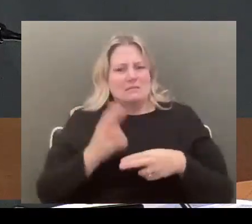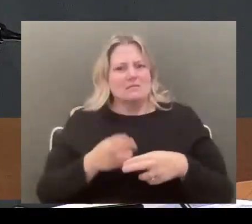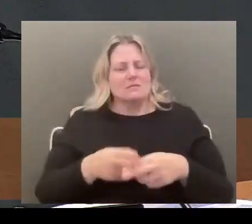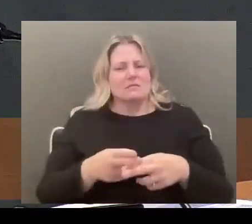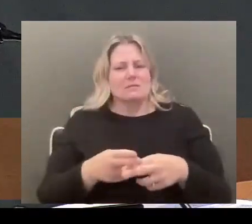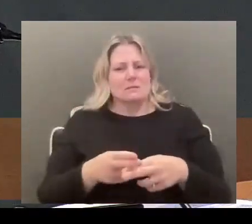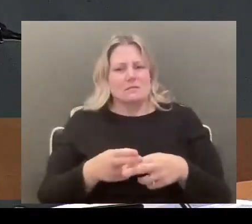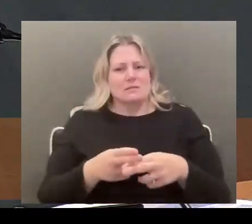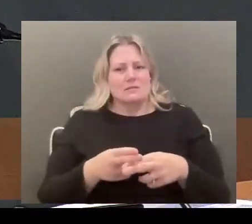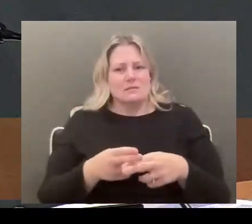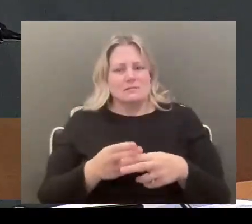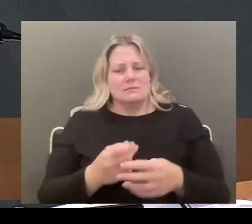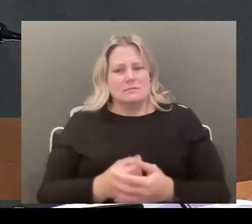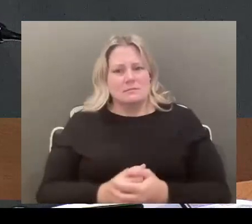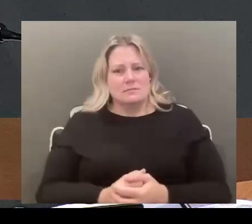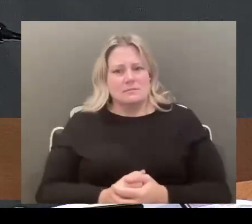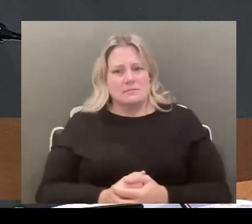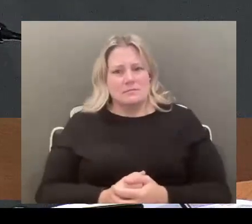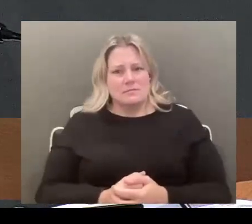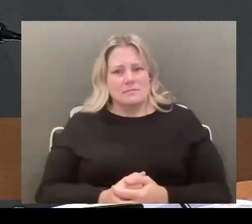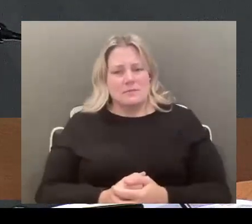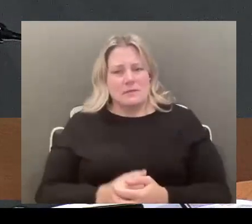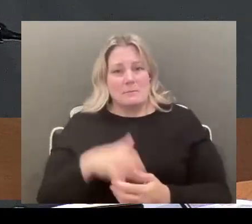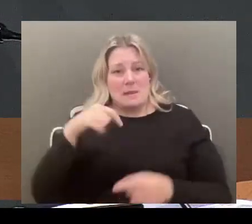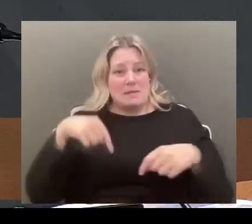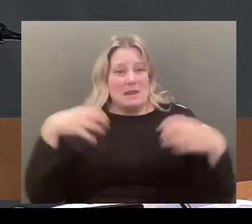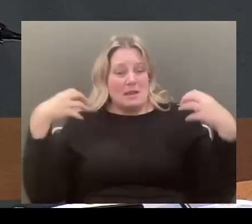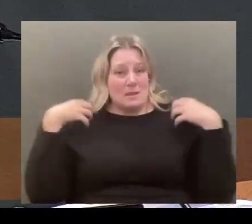this commission has thrown a light on?